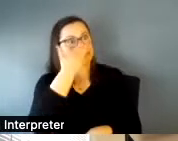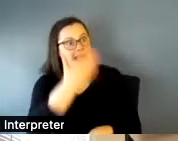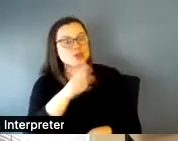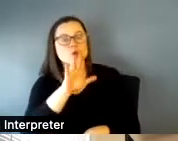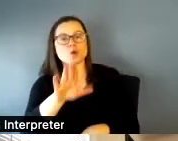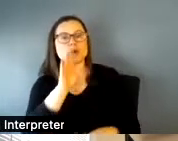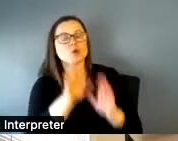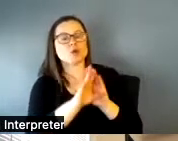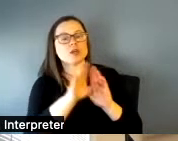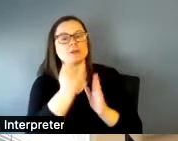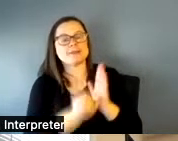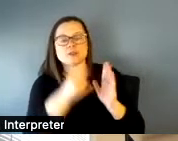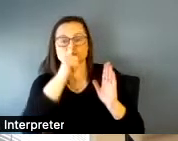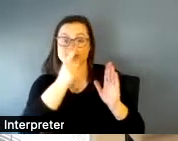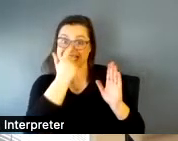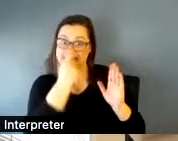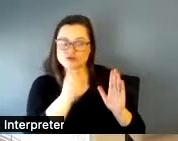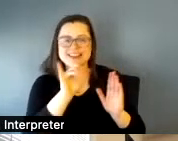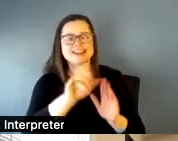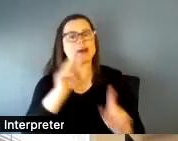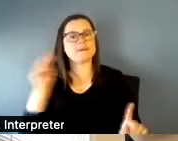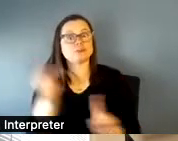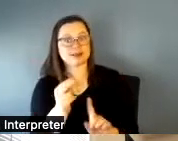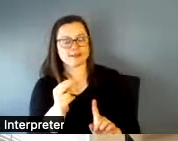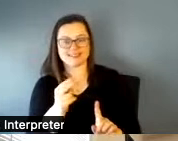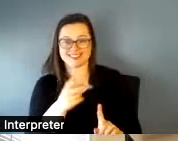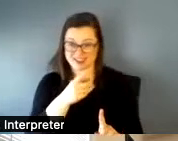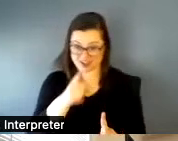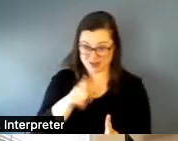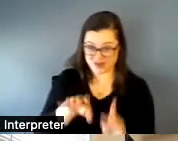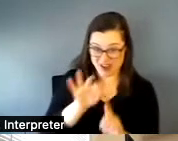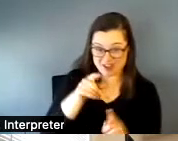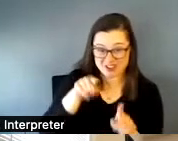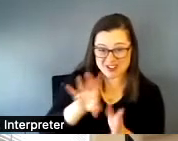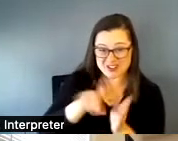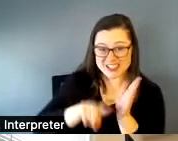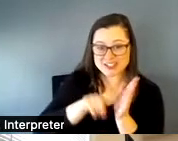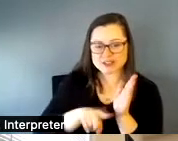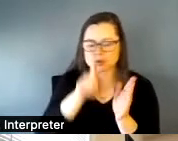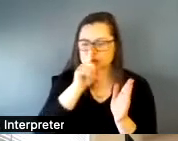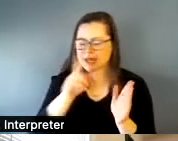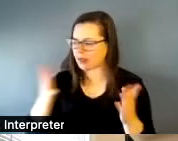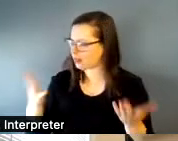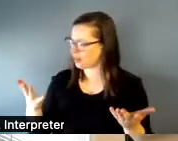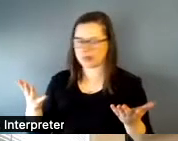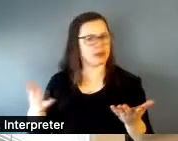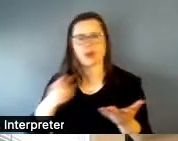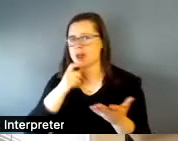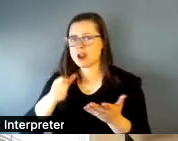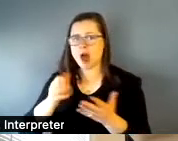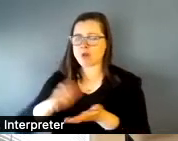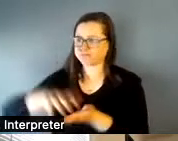history again from a perspective that, I mean, as you discover from your research, is really not all that well researched. So thank